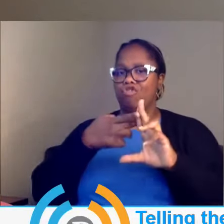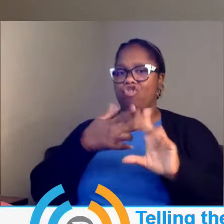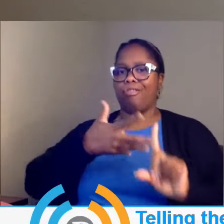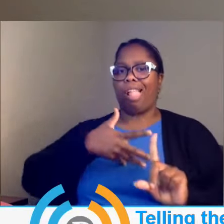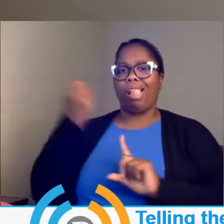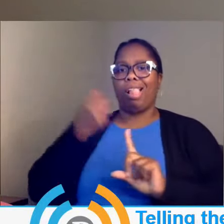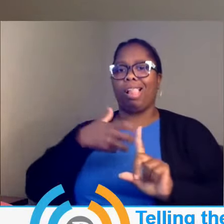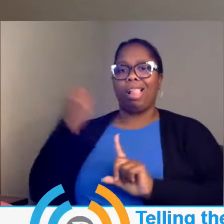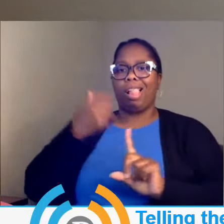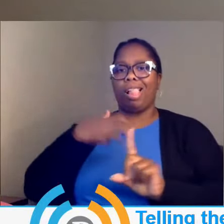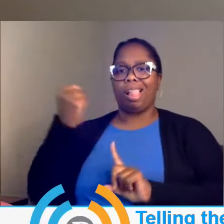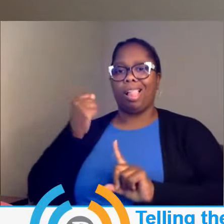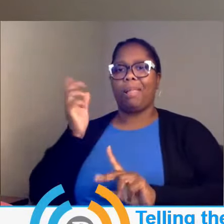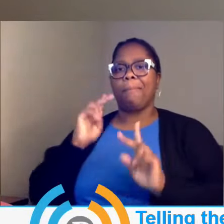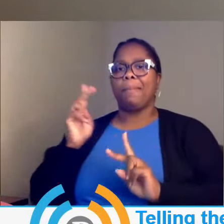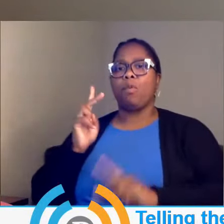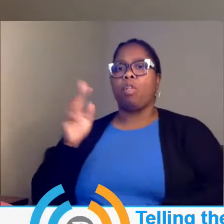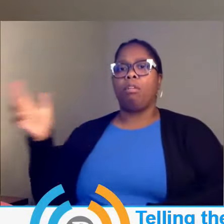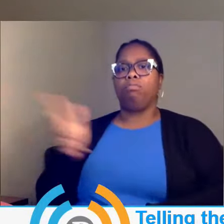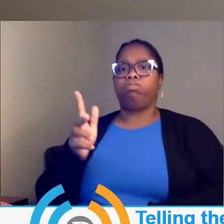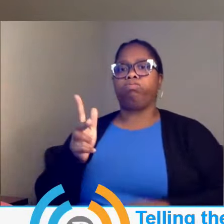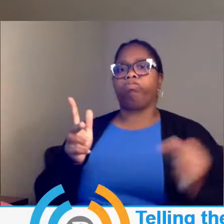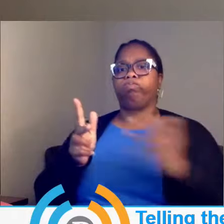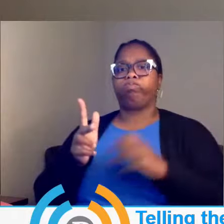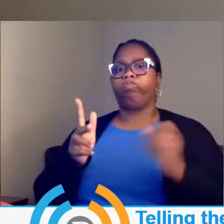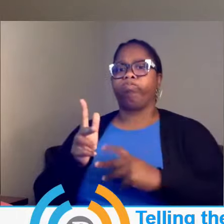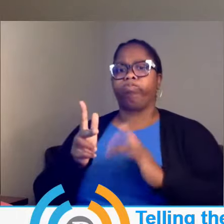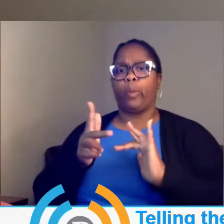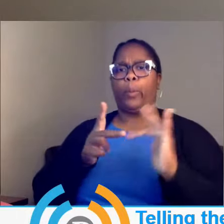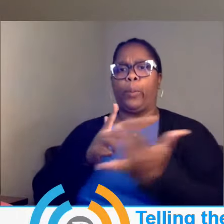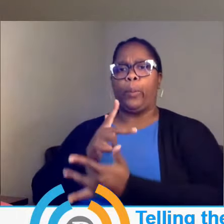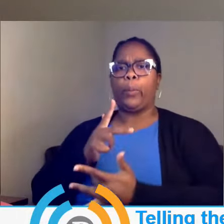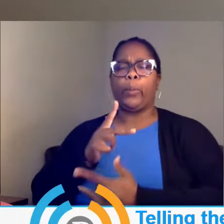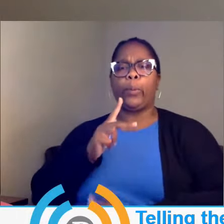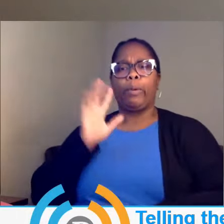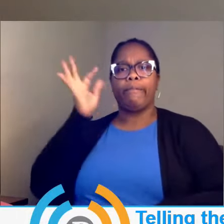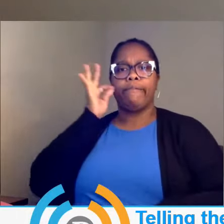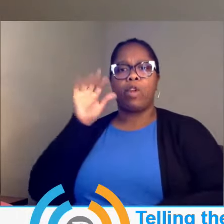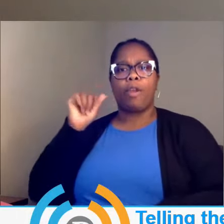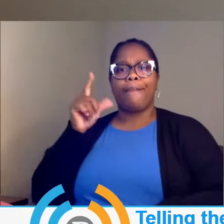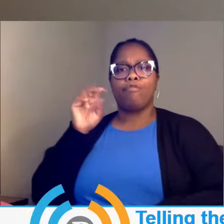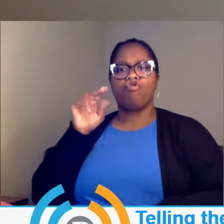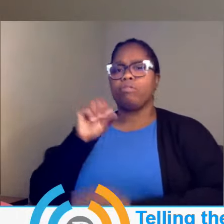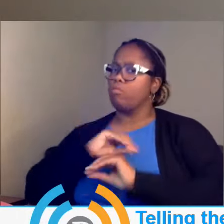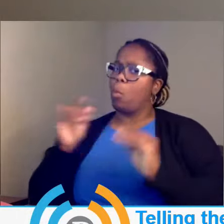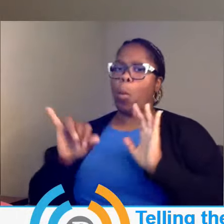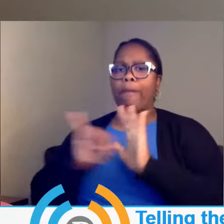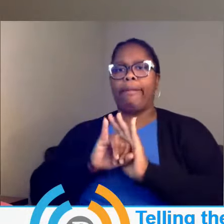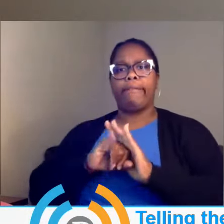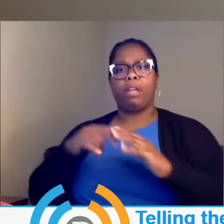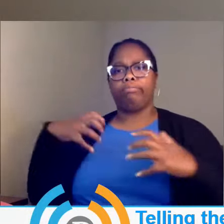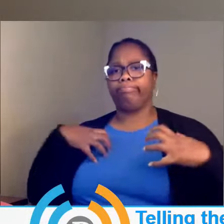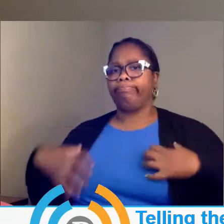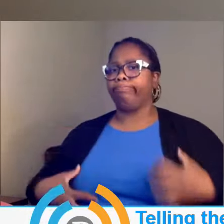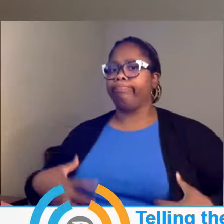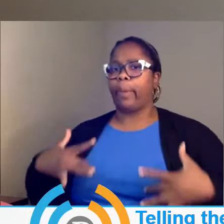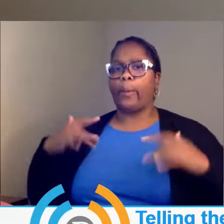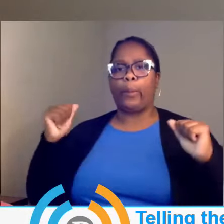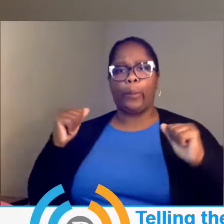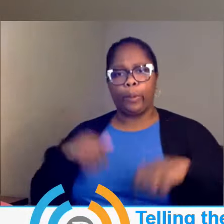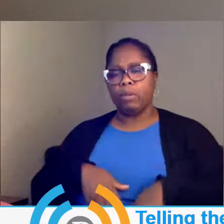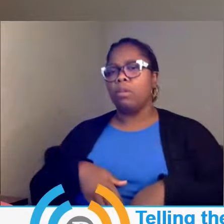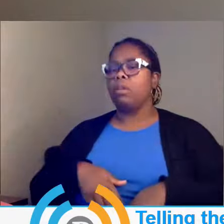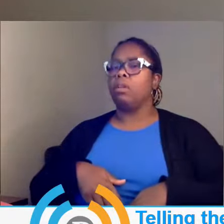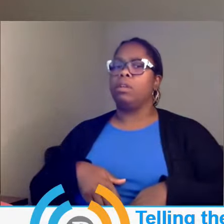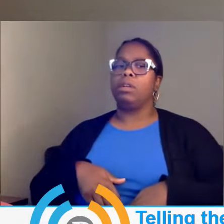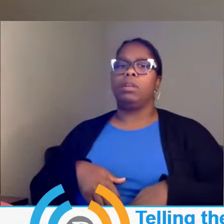in unmarked cars by federal agents who are unidentified. The stories about the lasers being shined into